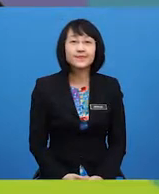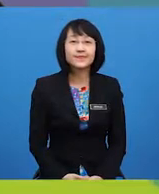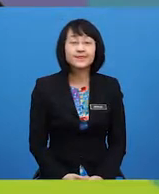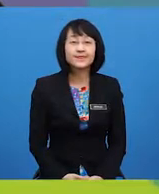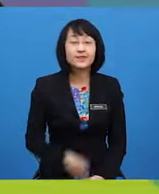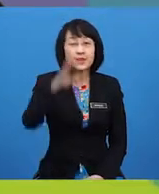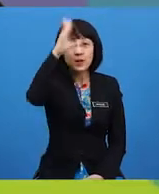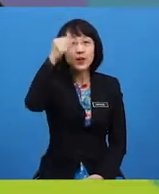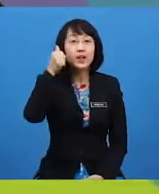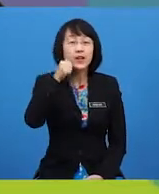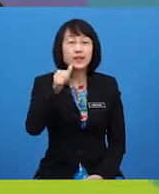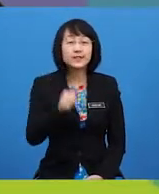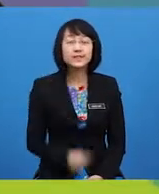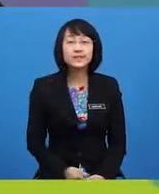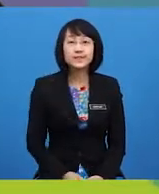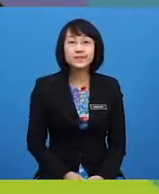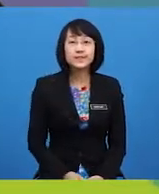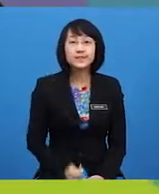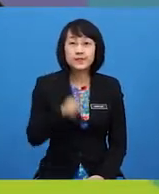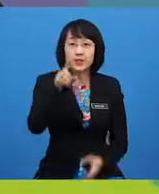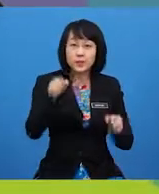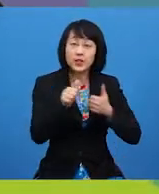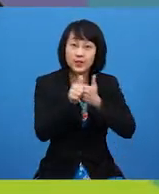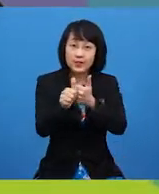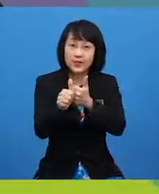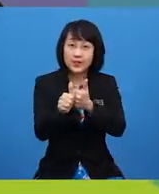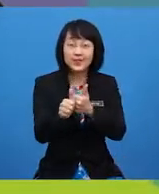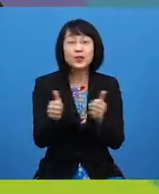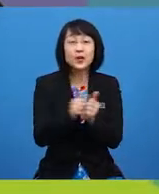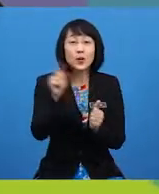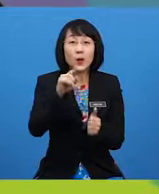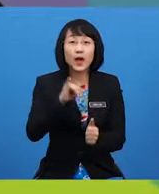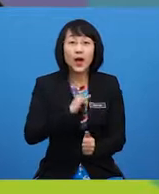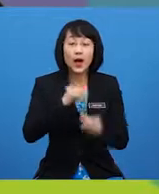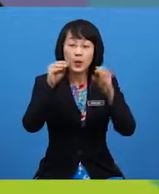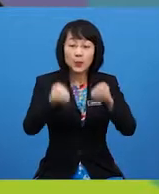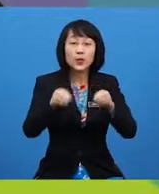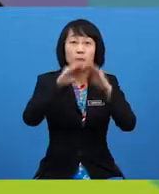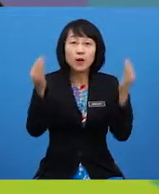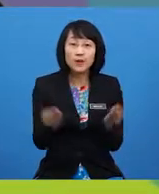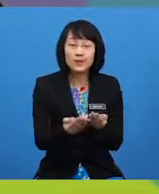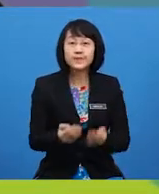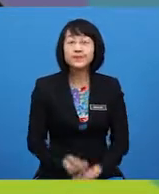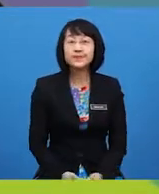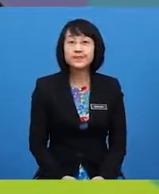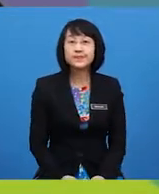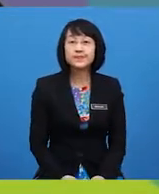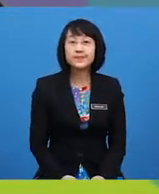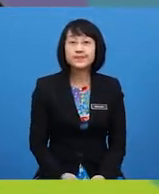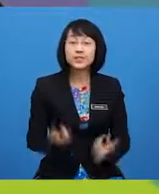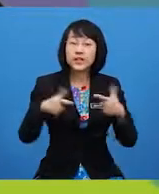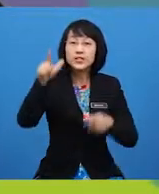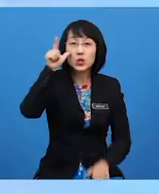So boys and girls, did you manage to keep up with where I had placed the ball? Okay, now let's have a look